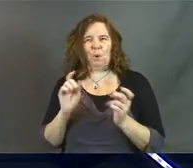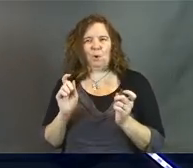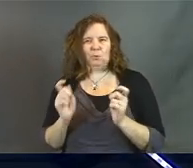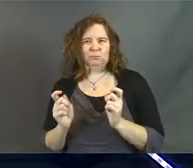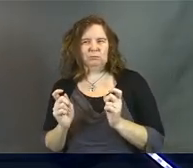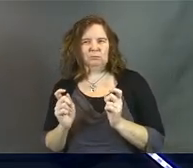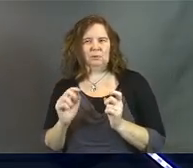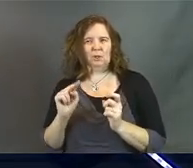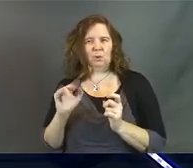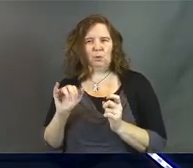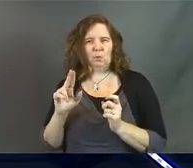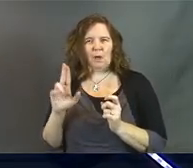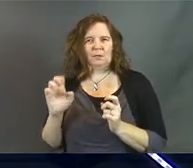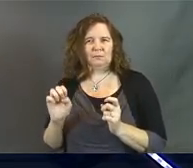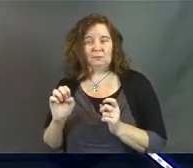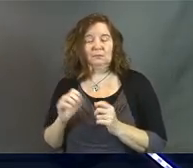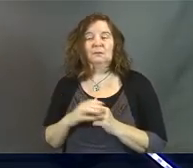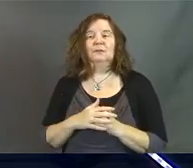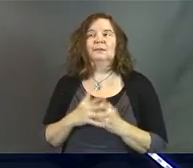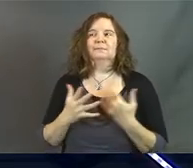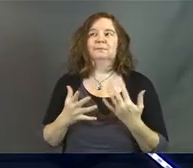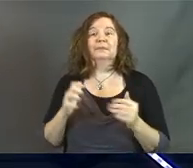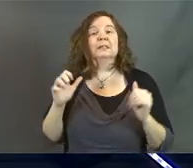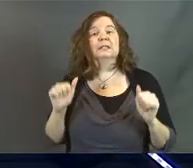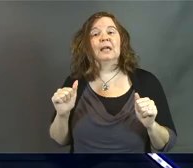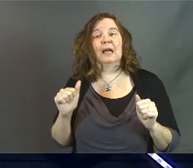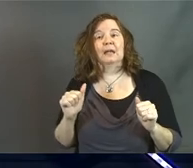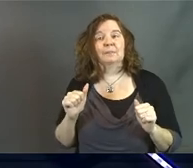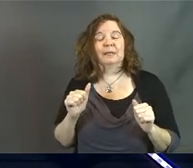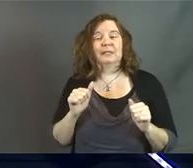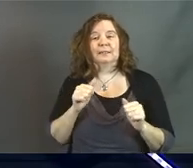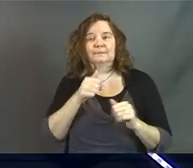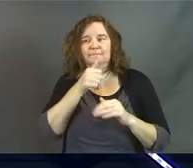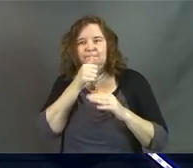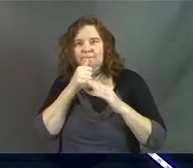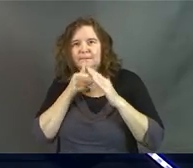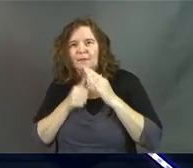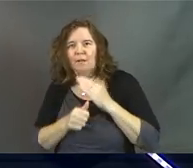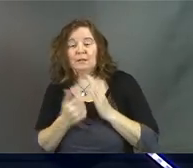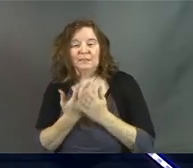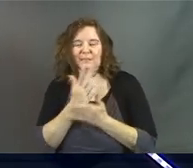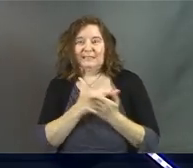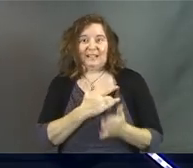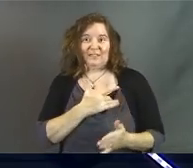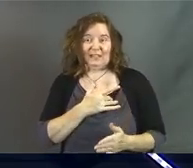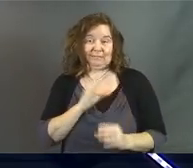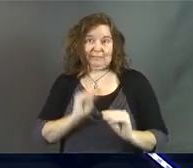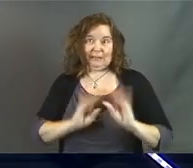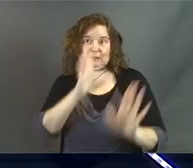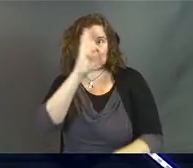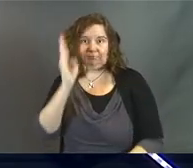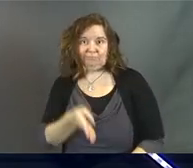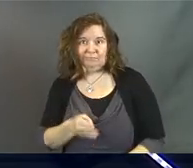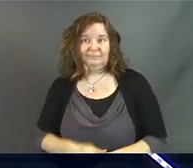it's a nuance this morning? It can be subtle. For some of us, it doesn't feel very subtle at